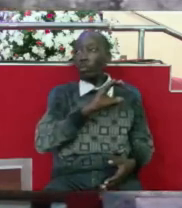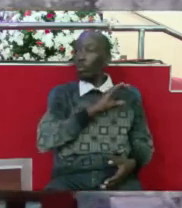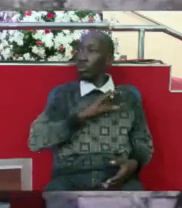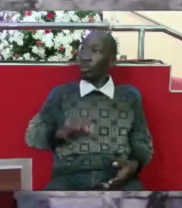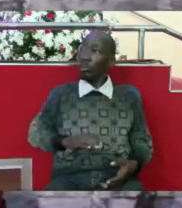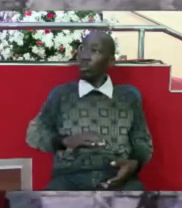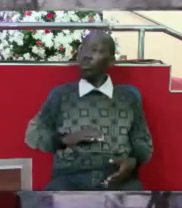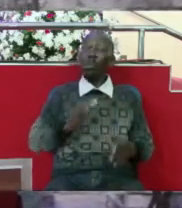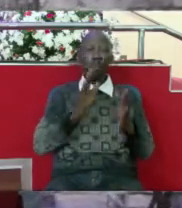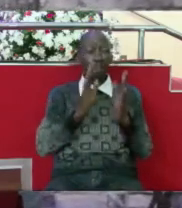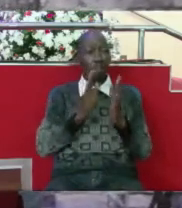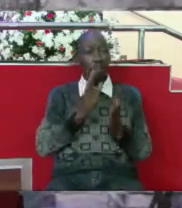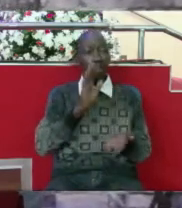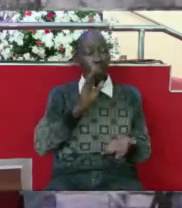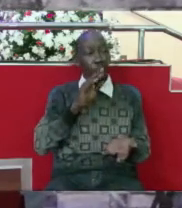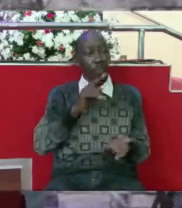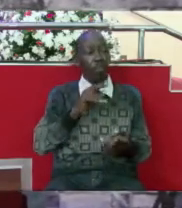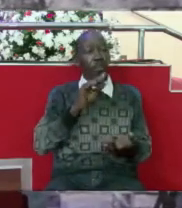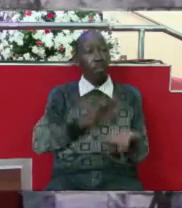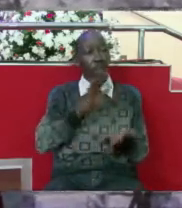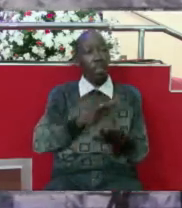Doesn't it? Praise looks good on them.